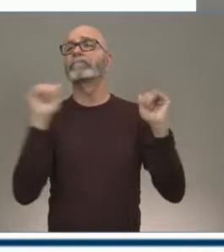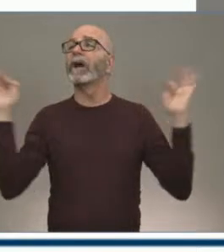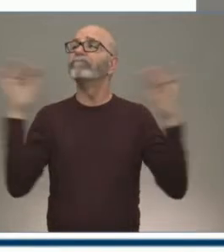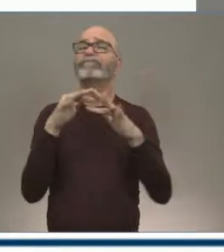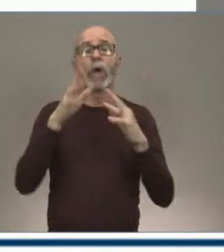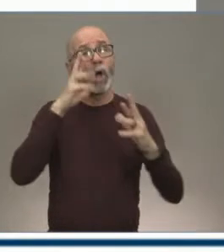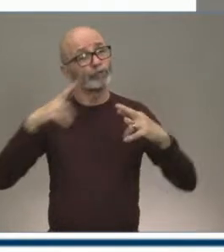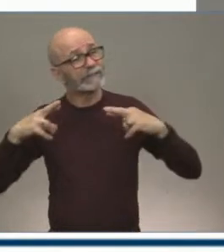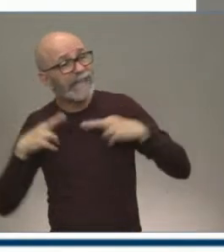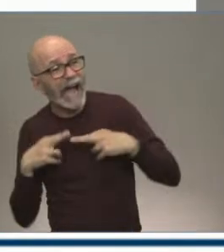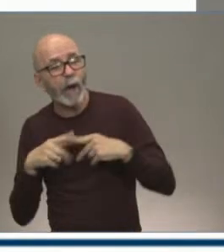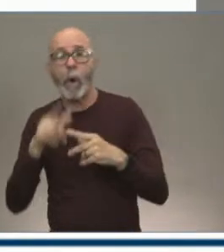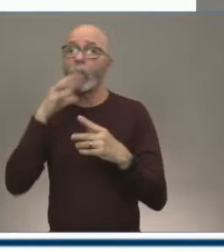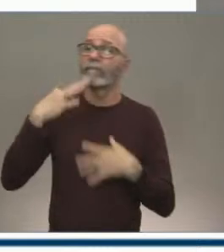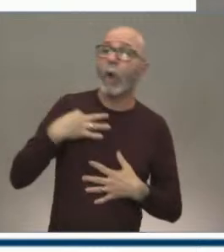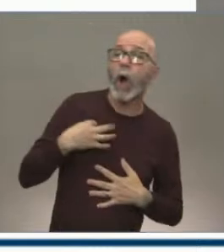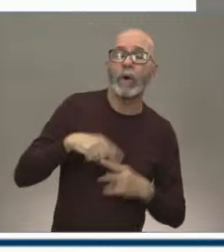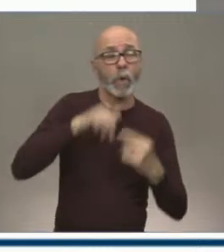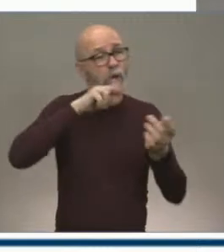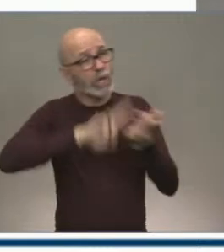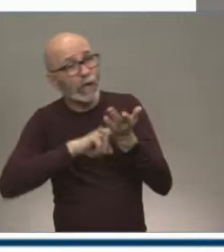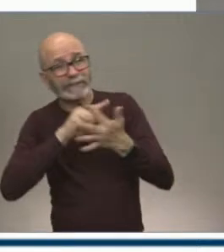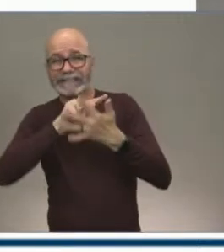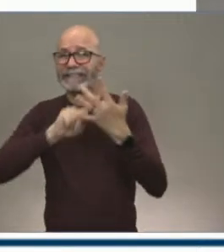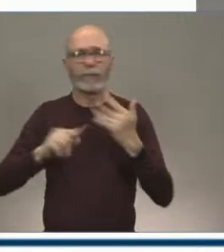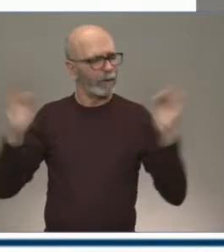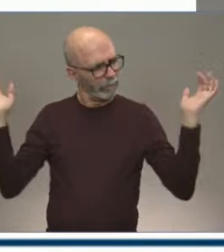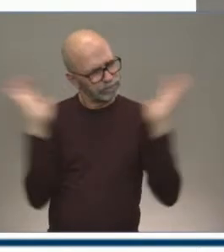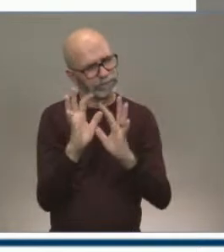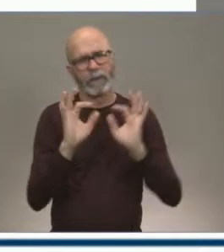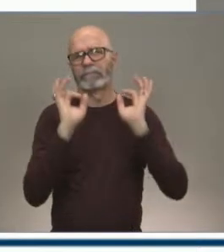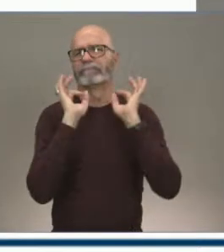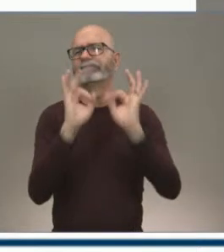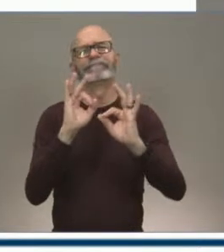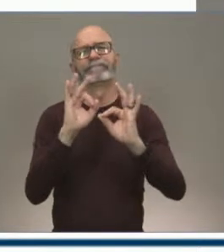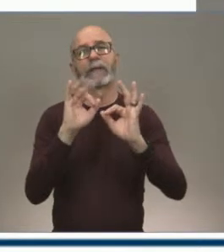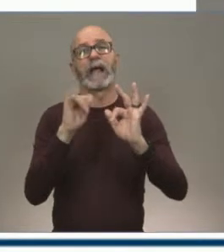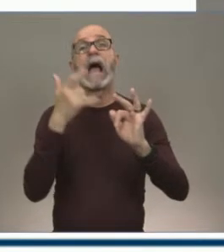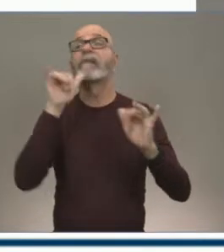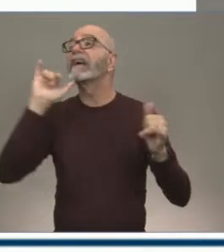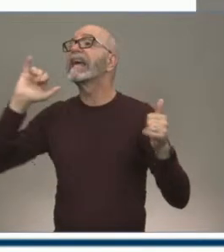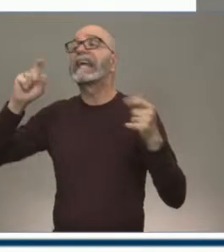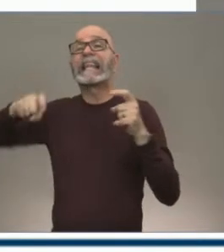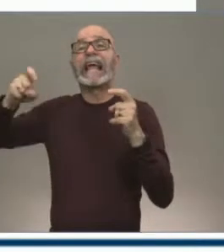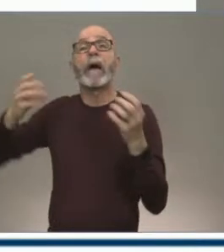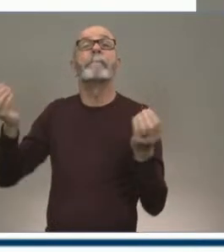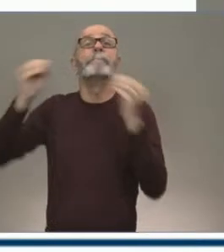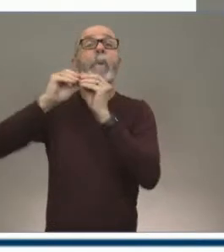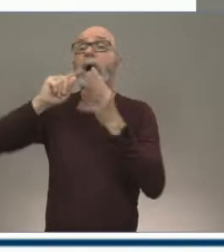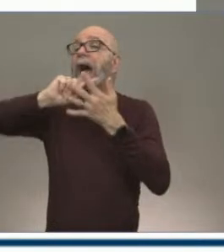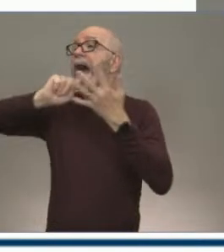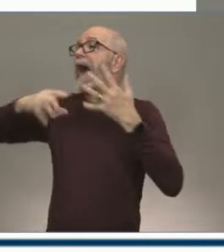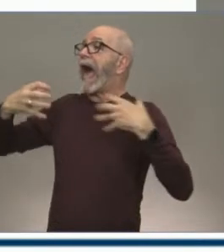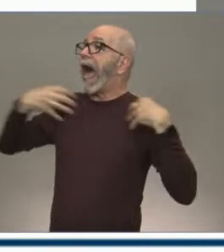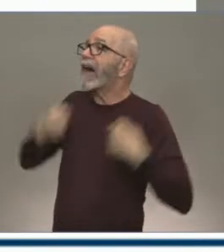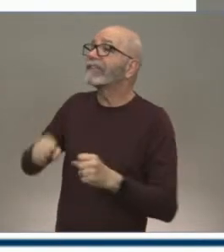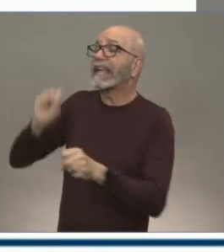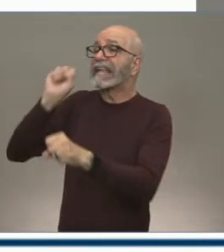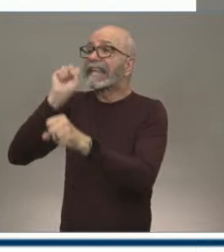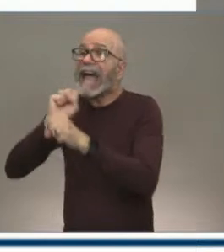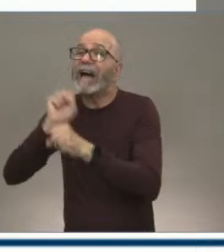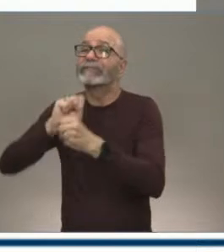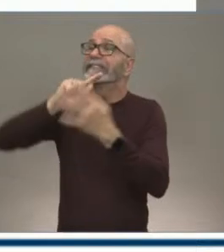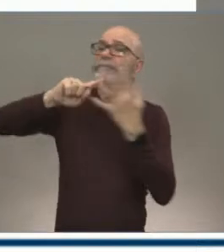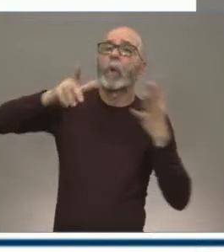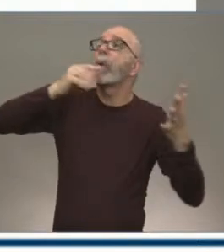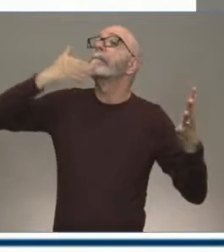physicians, nurses, for example. We have other people that are reaching out, whether they're healthcare professionals or others,